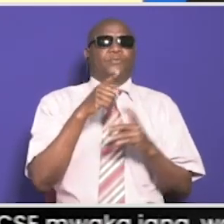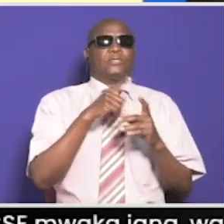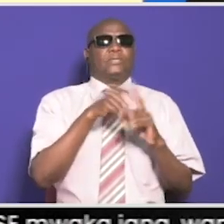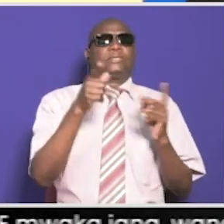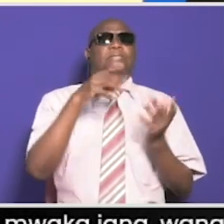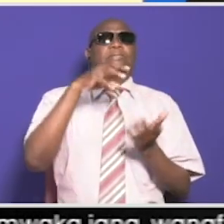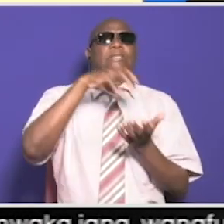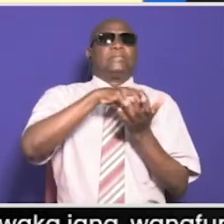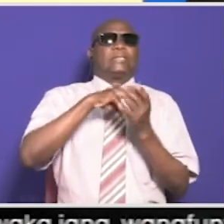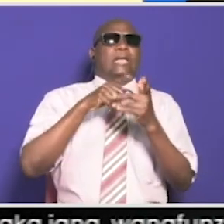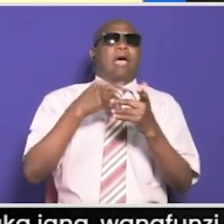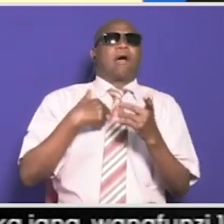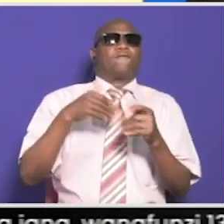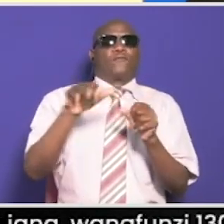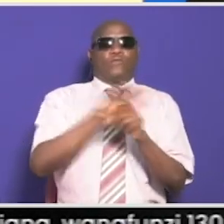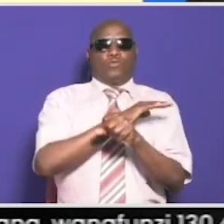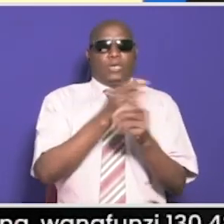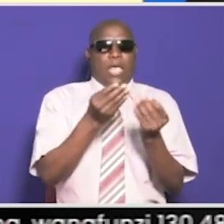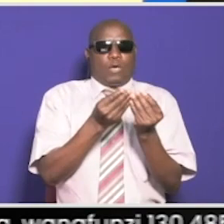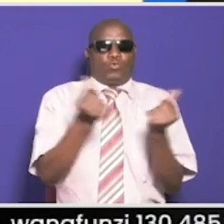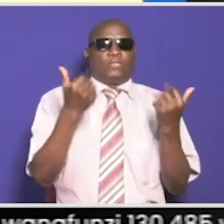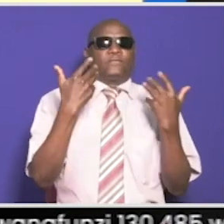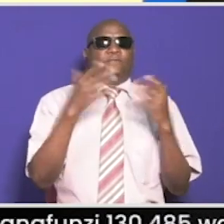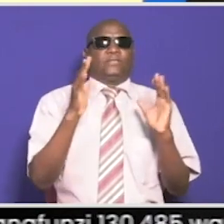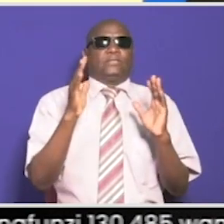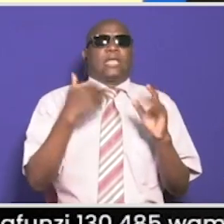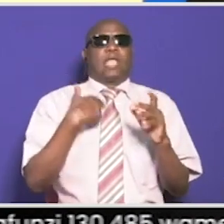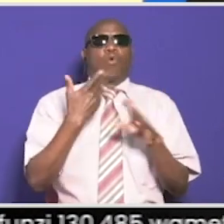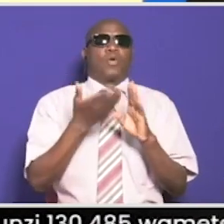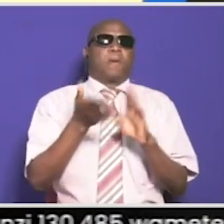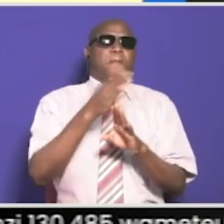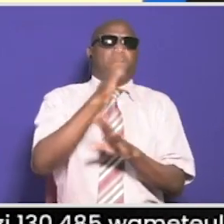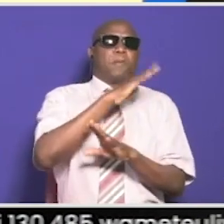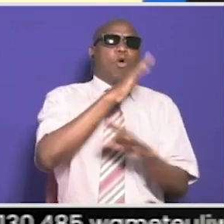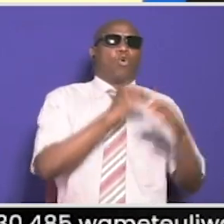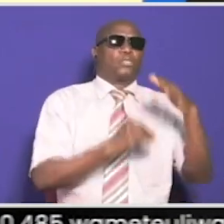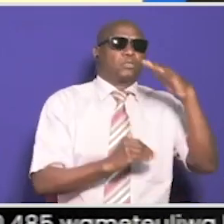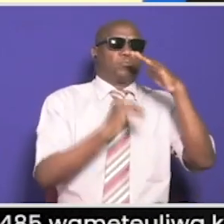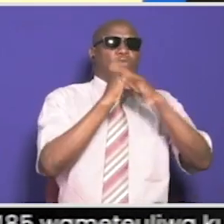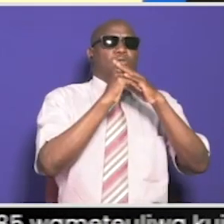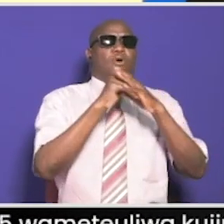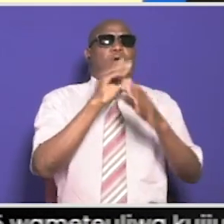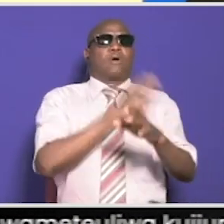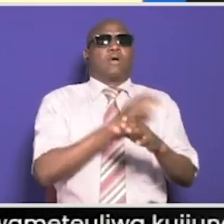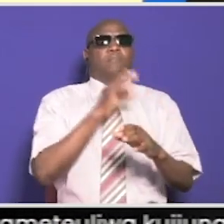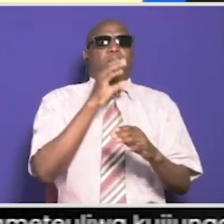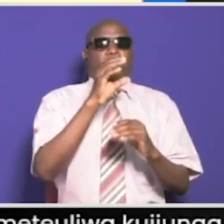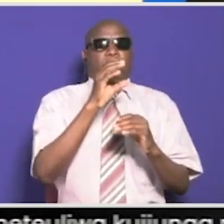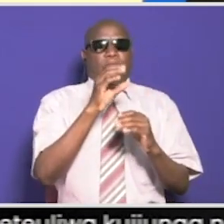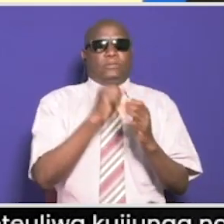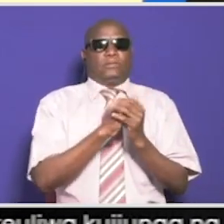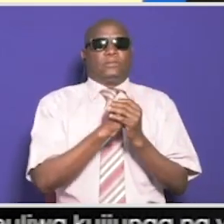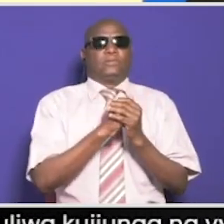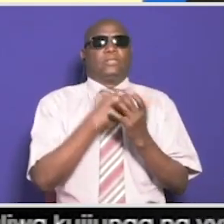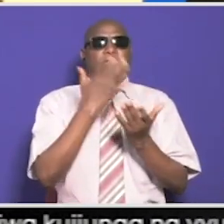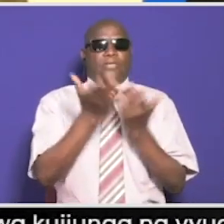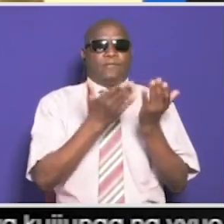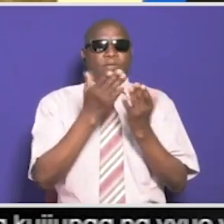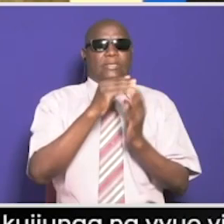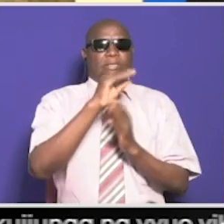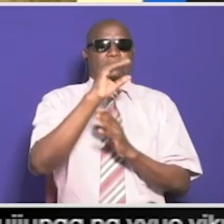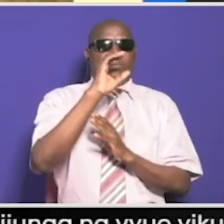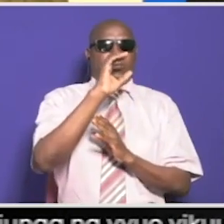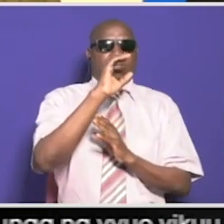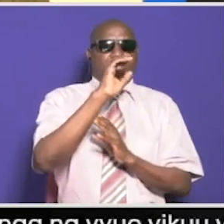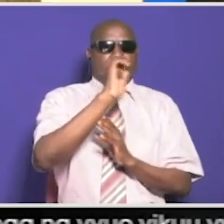addressed, we have now reverted back to optimal capacity utilization levels as far as the services on the e-citizen platform